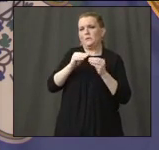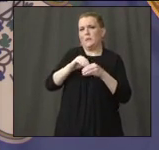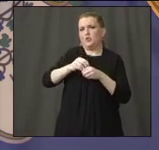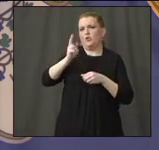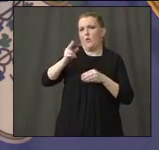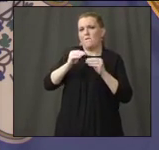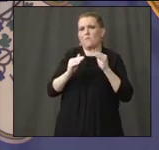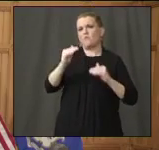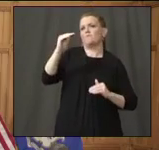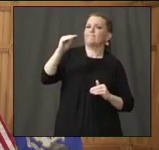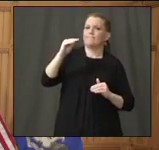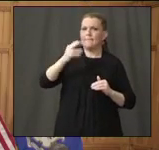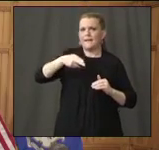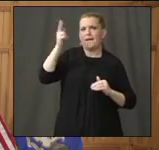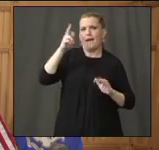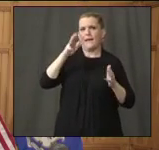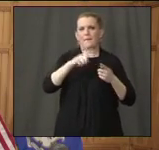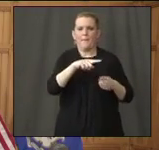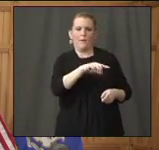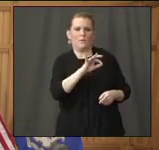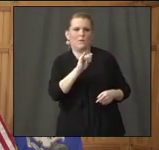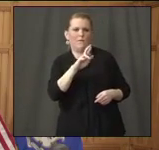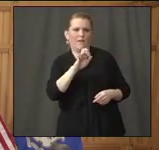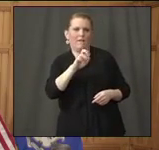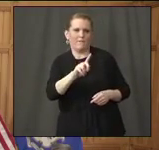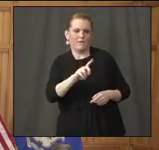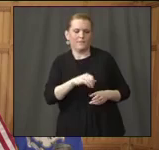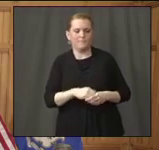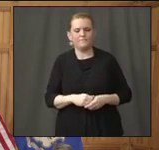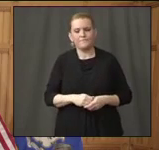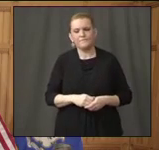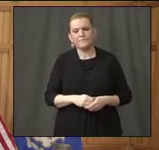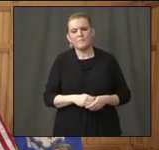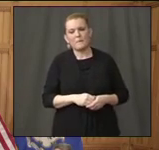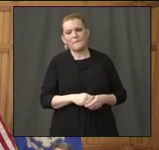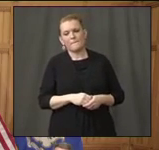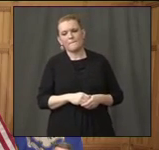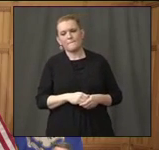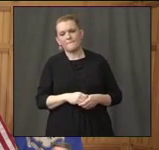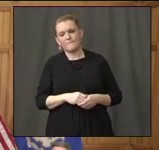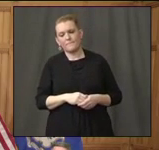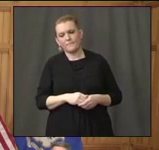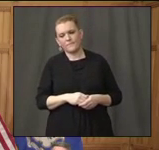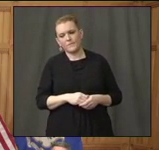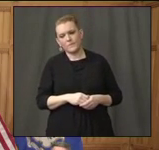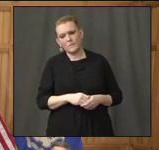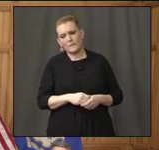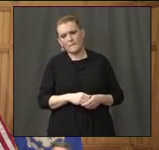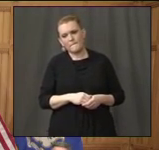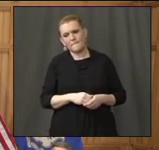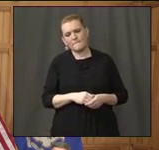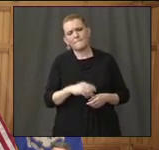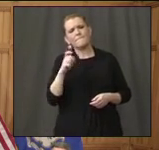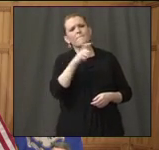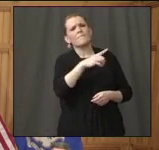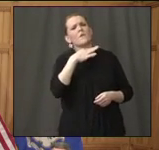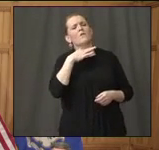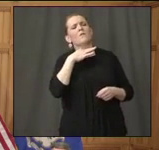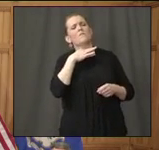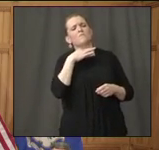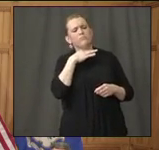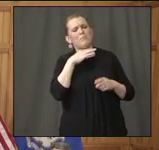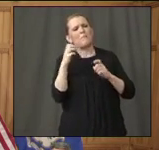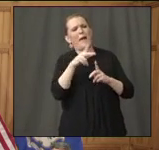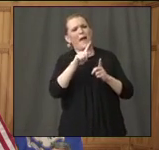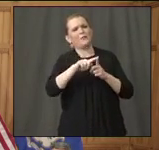And also regarding the contact tracing, the governor of New York has